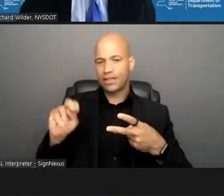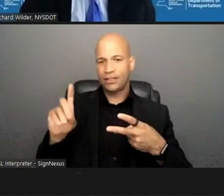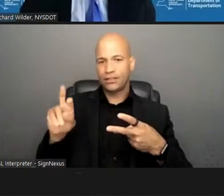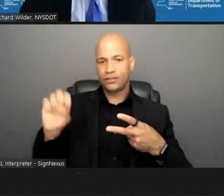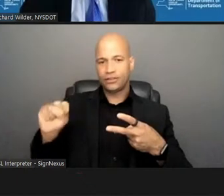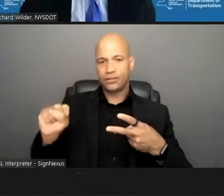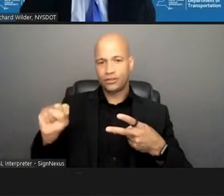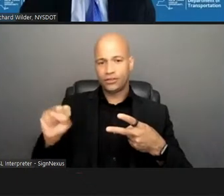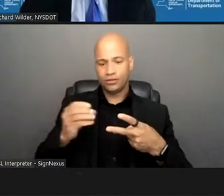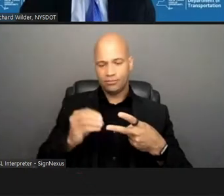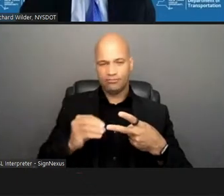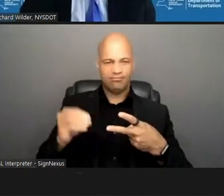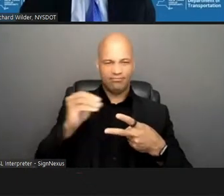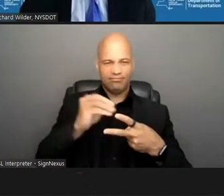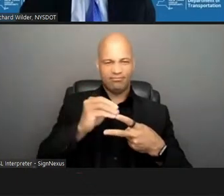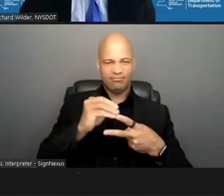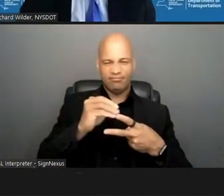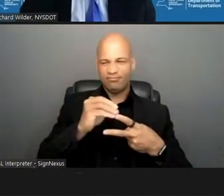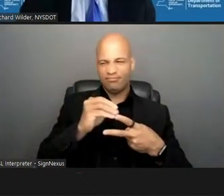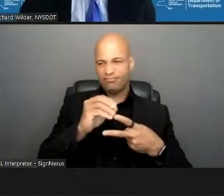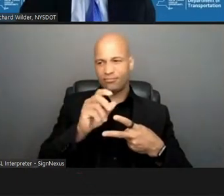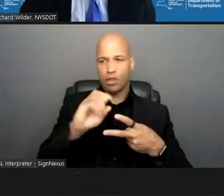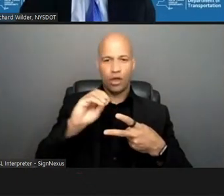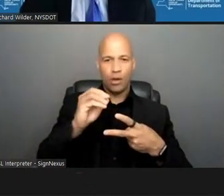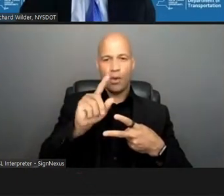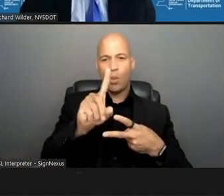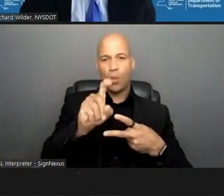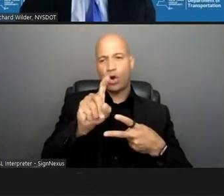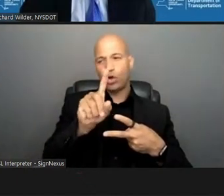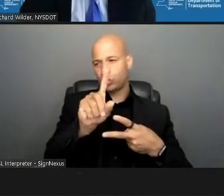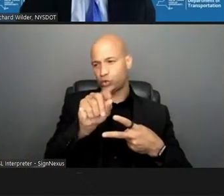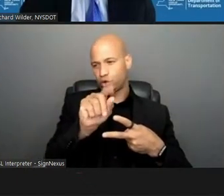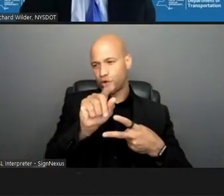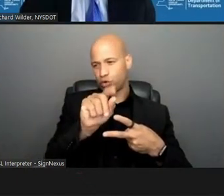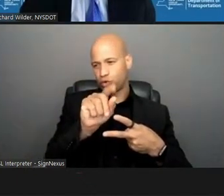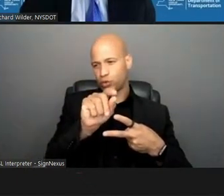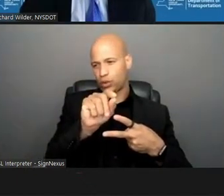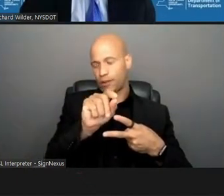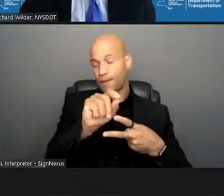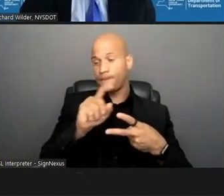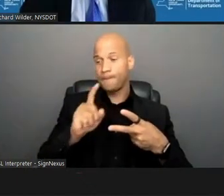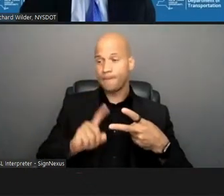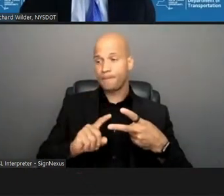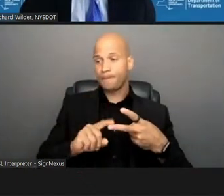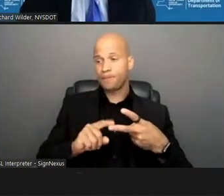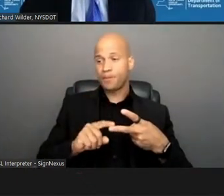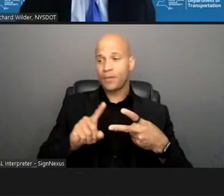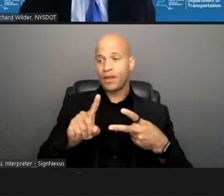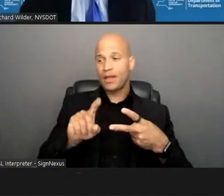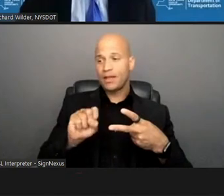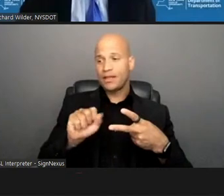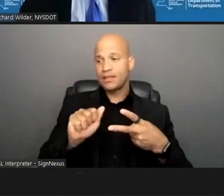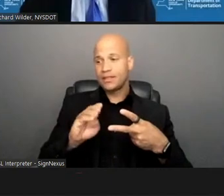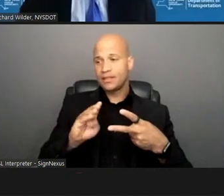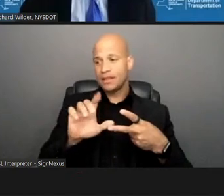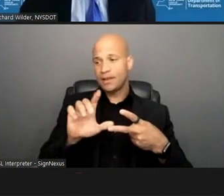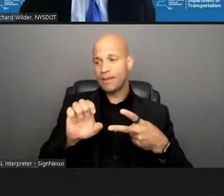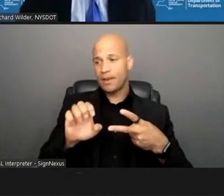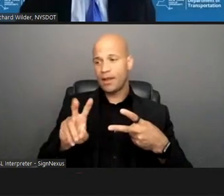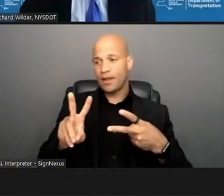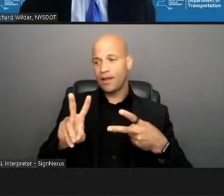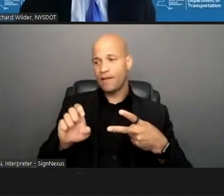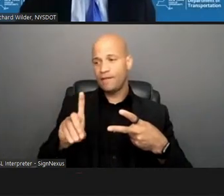our next speaker the 120th person to sign up is Christopher Sanders followed by